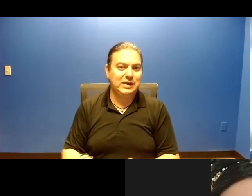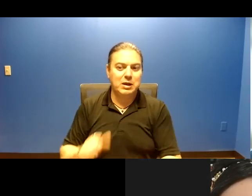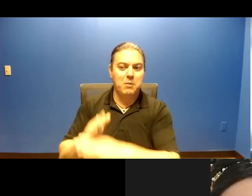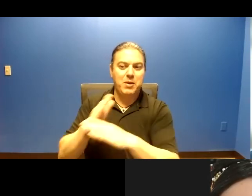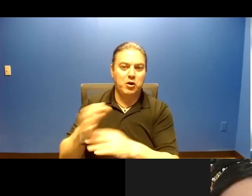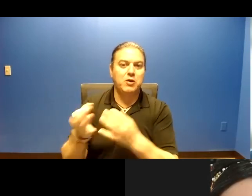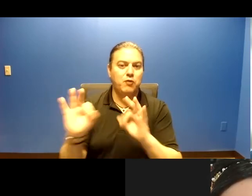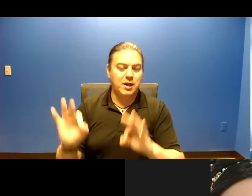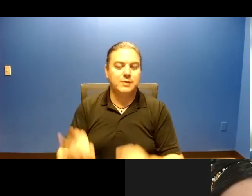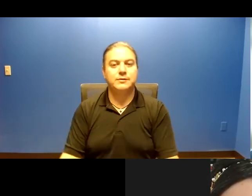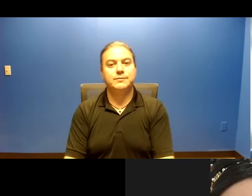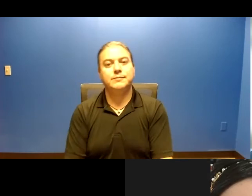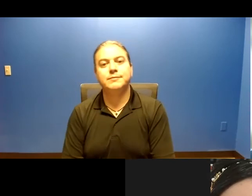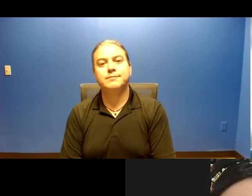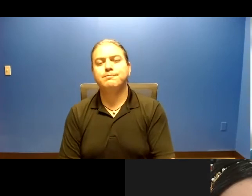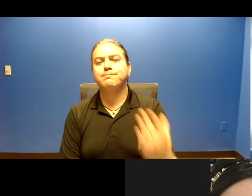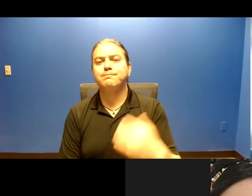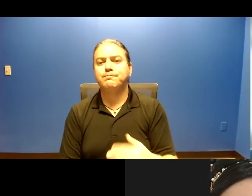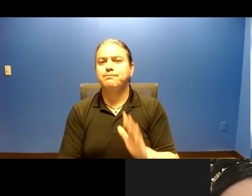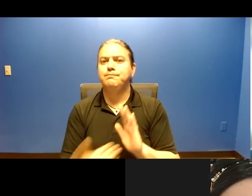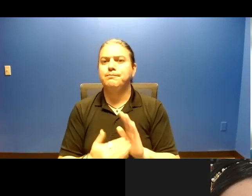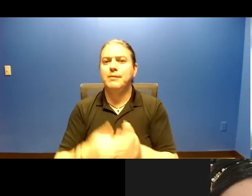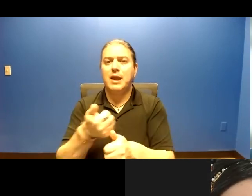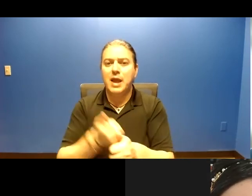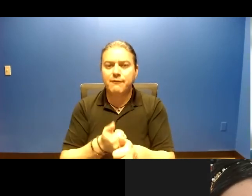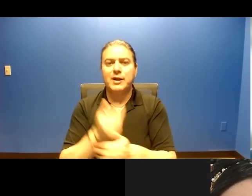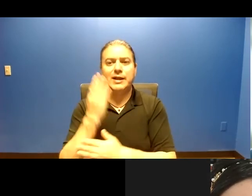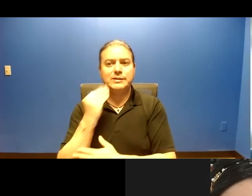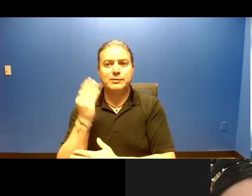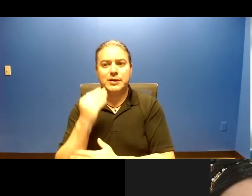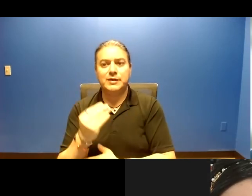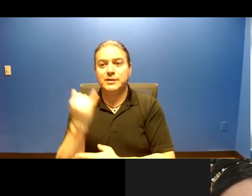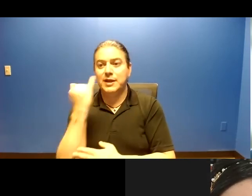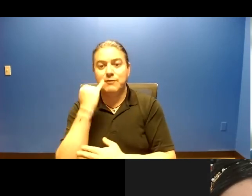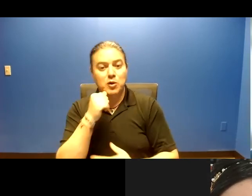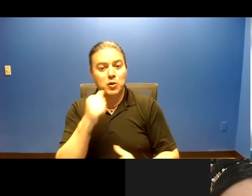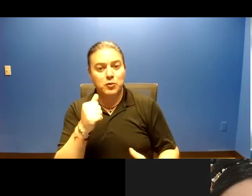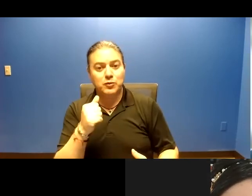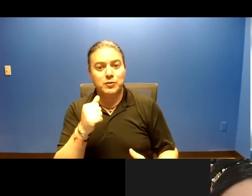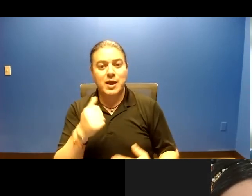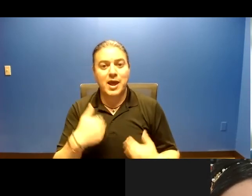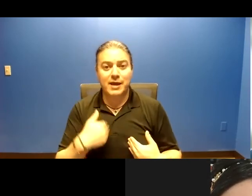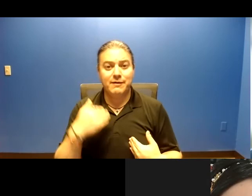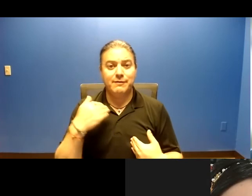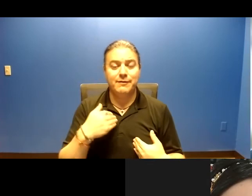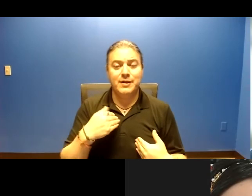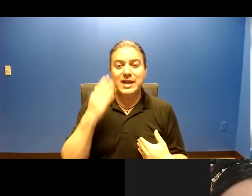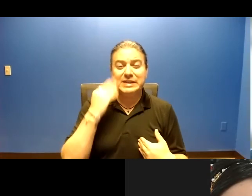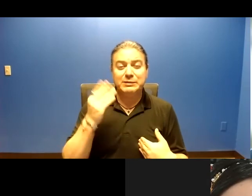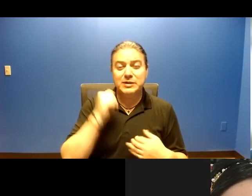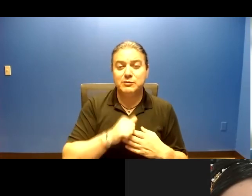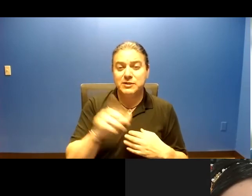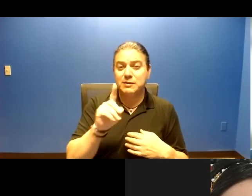Again, every experience, people think, who don't have a lived experience of disability, I think they think these stories